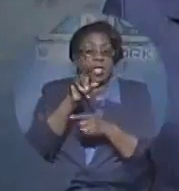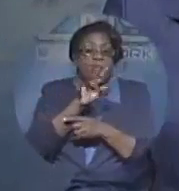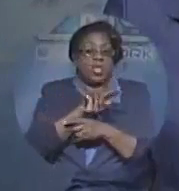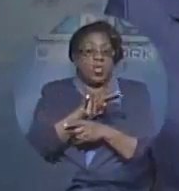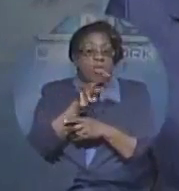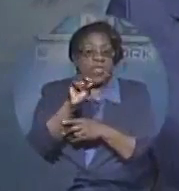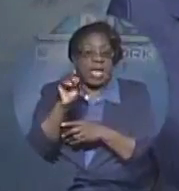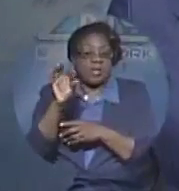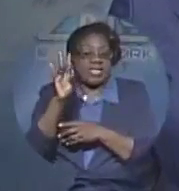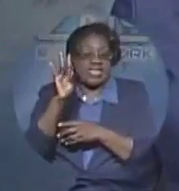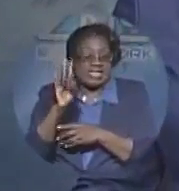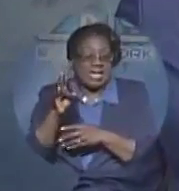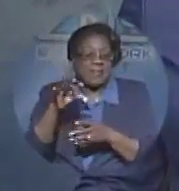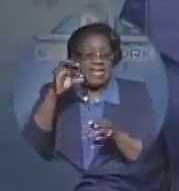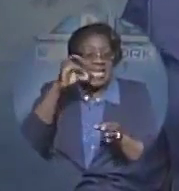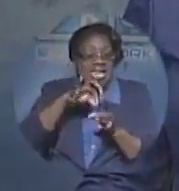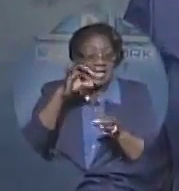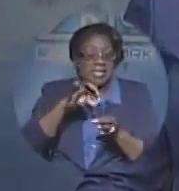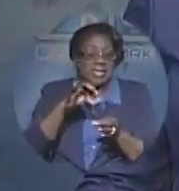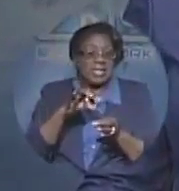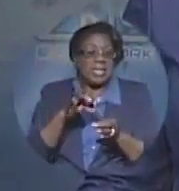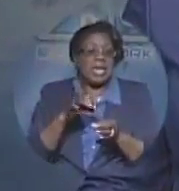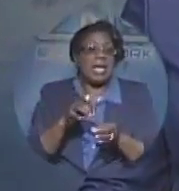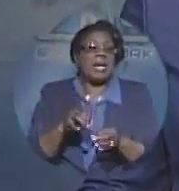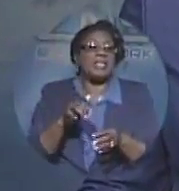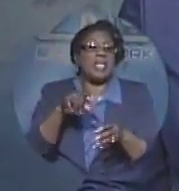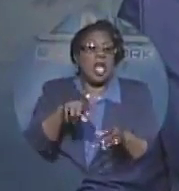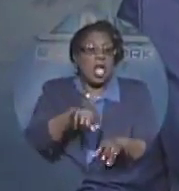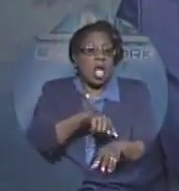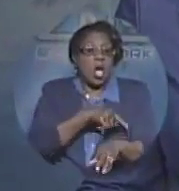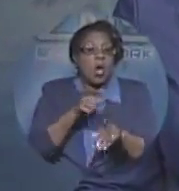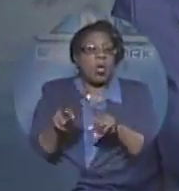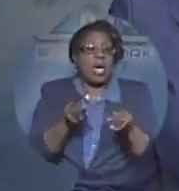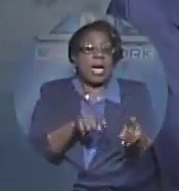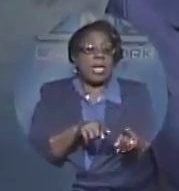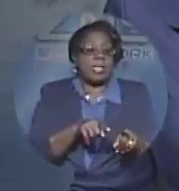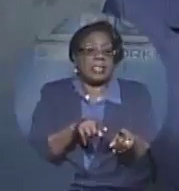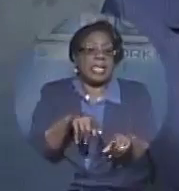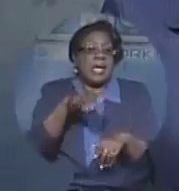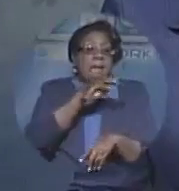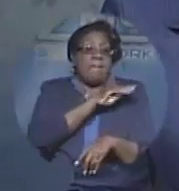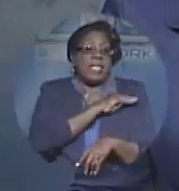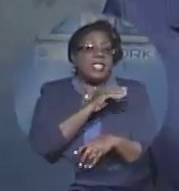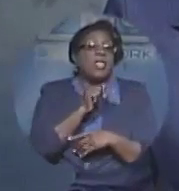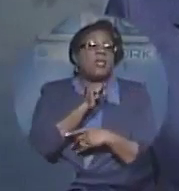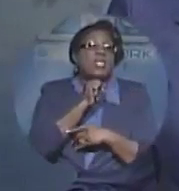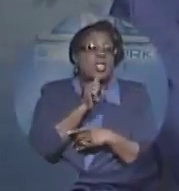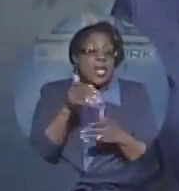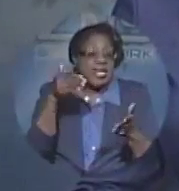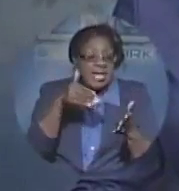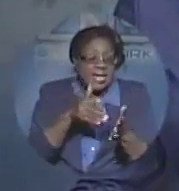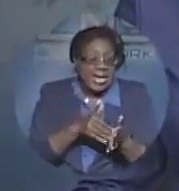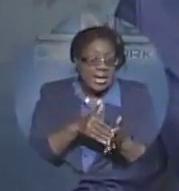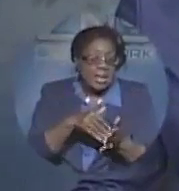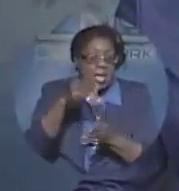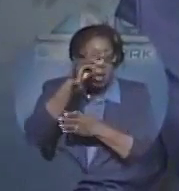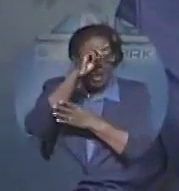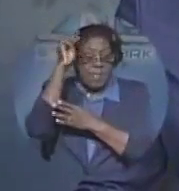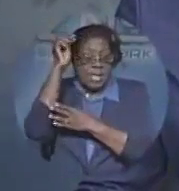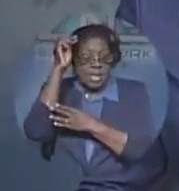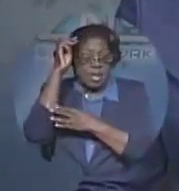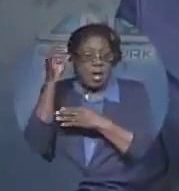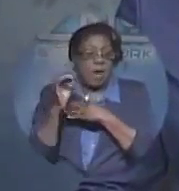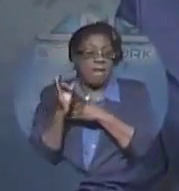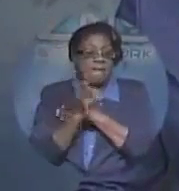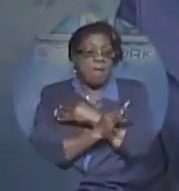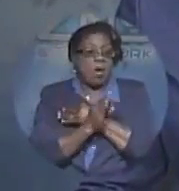Fox Hill Member of Parliament, Fred Mitchell, says he is suing the local diplomat over what he says are defamatory remarks, and it all stems